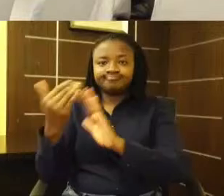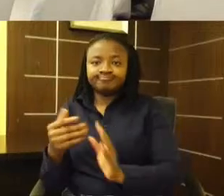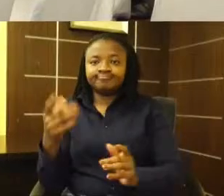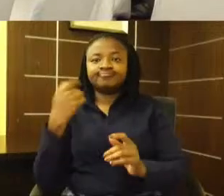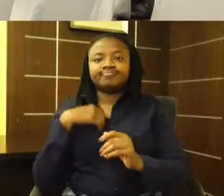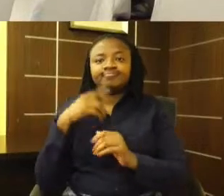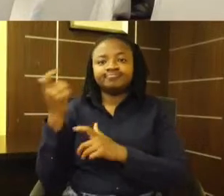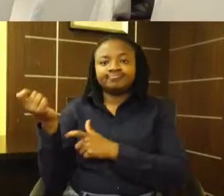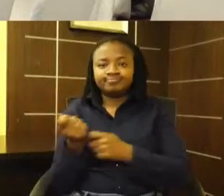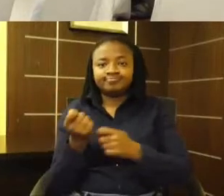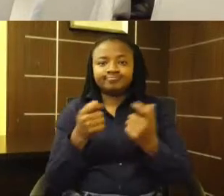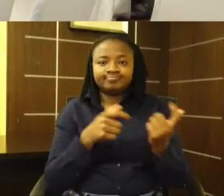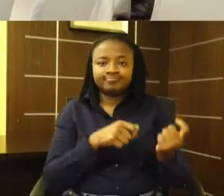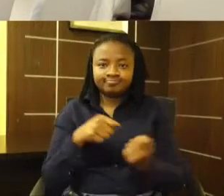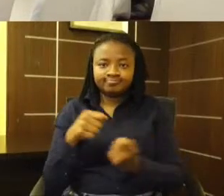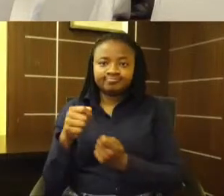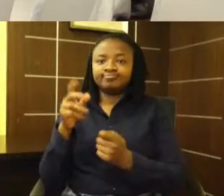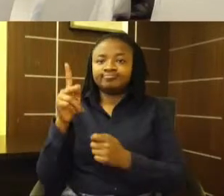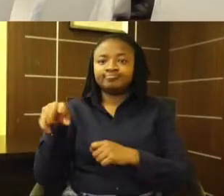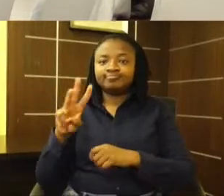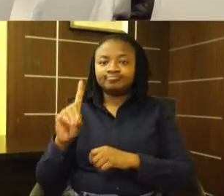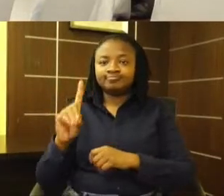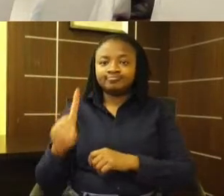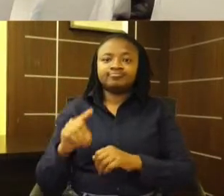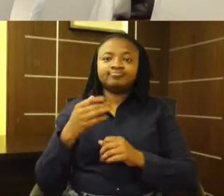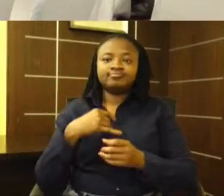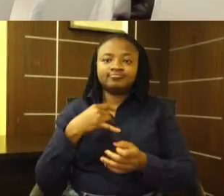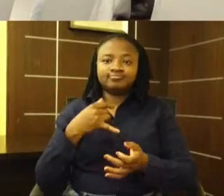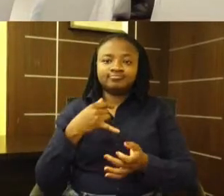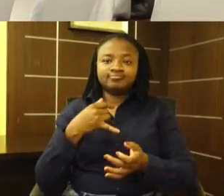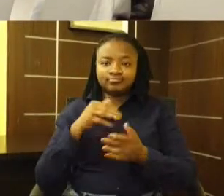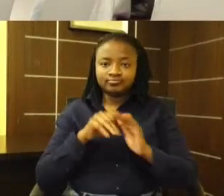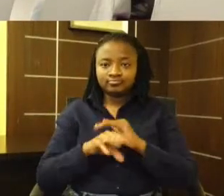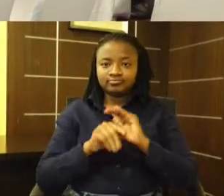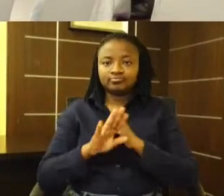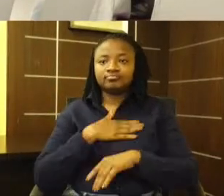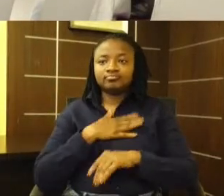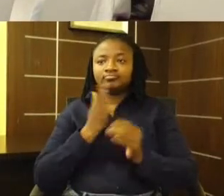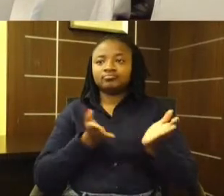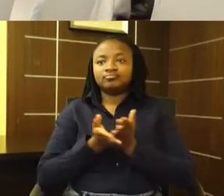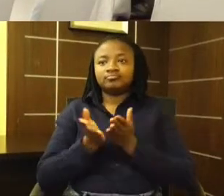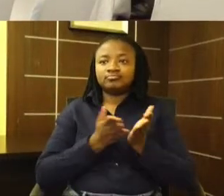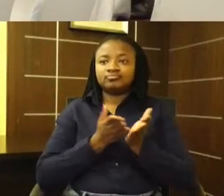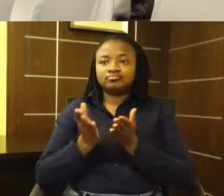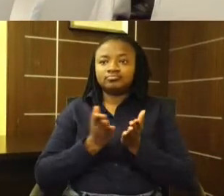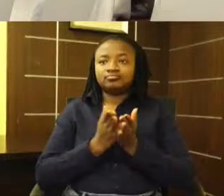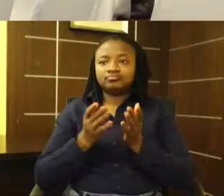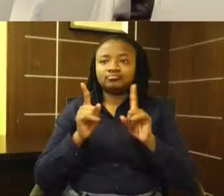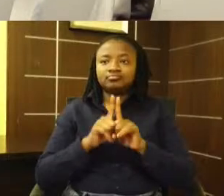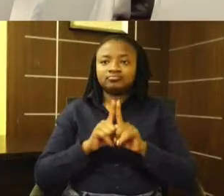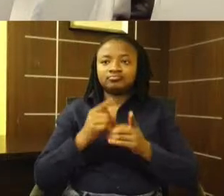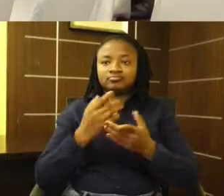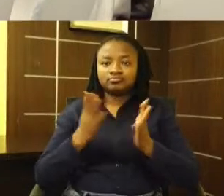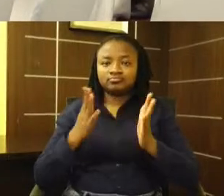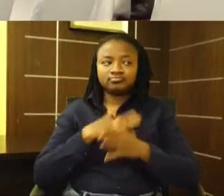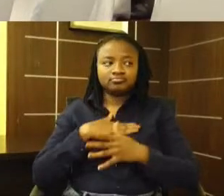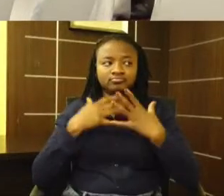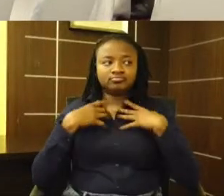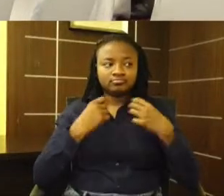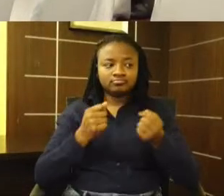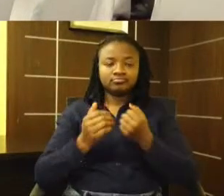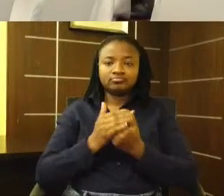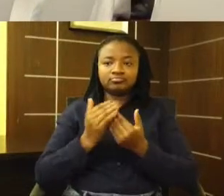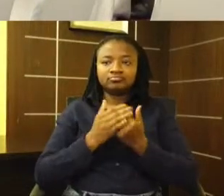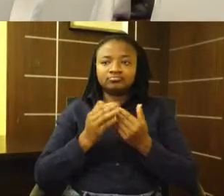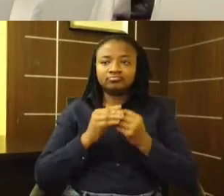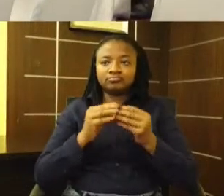with disabilities to come and seek the services from our static clinic or to any of the healthcare providers within those 43 counties that I mentioned